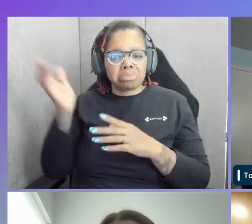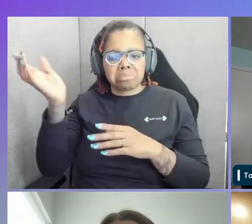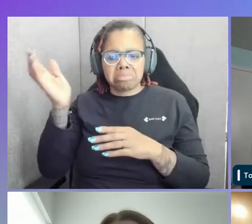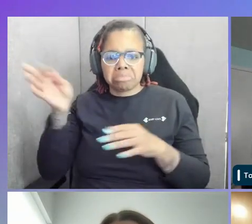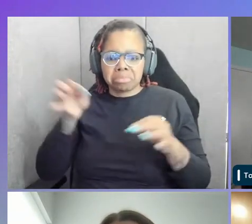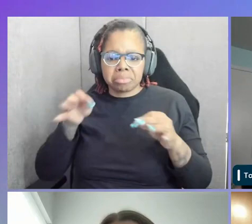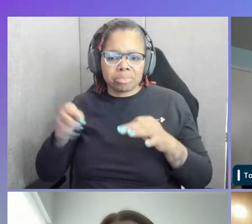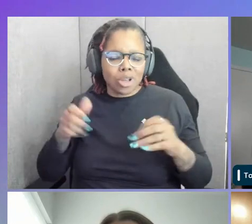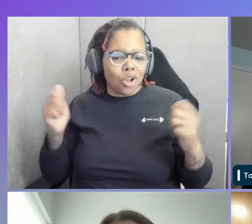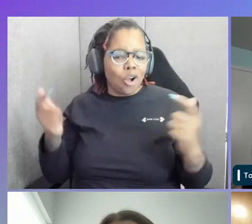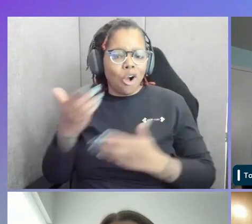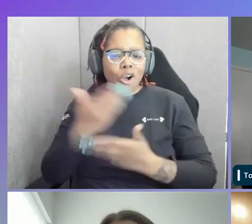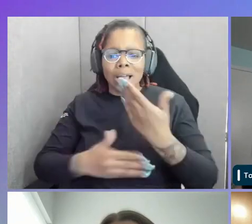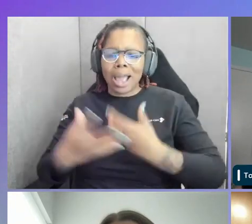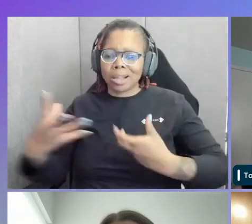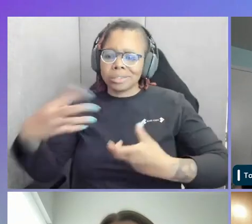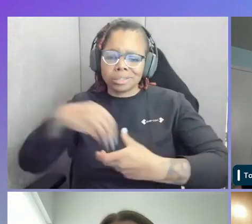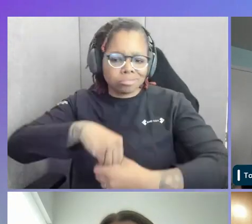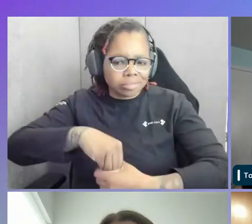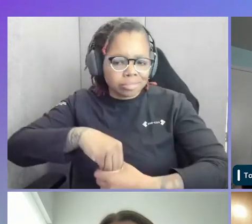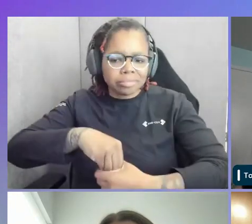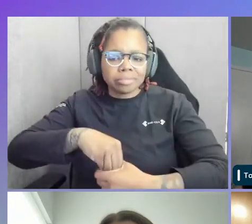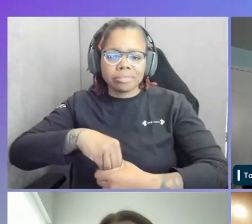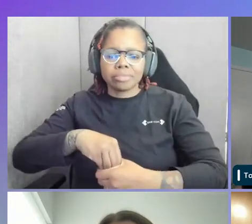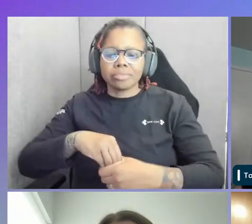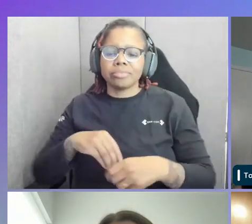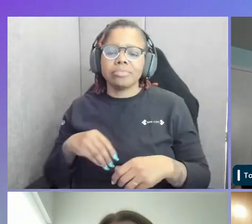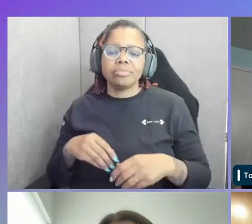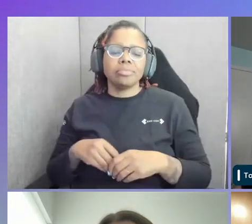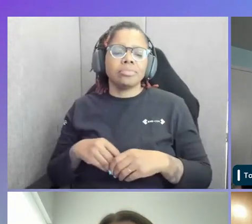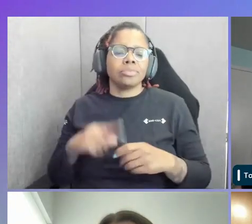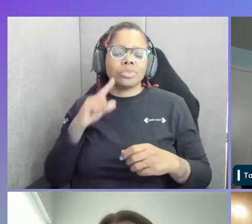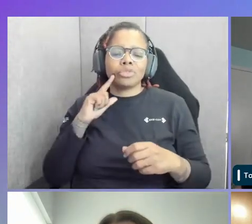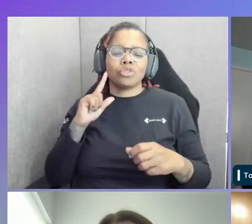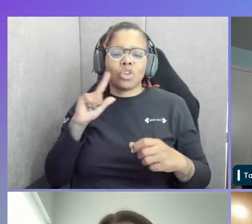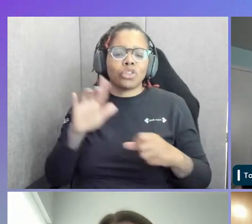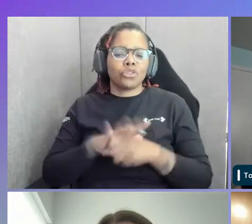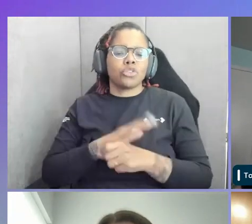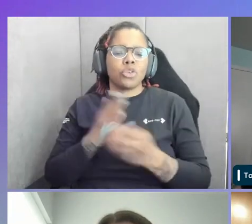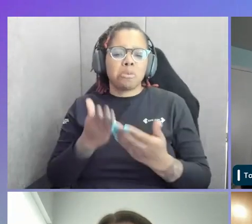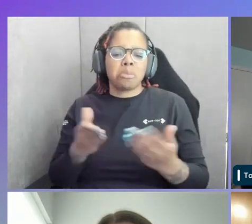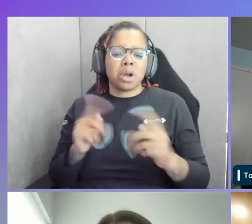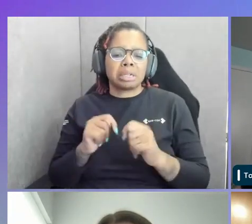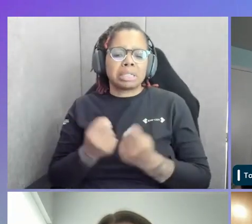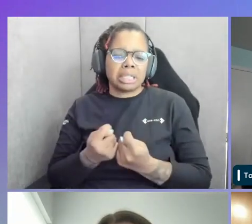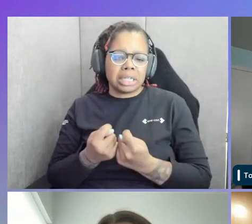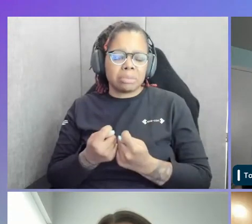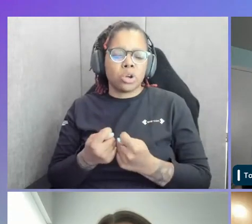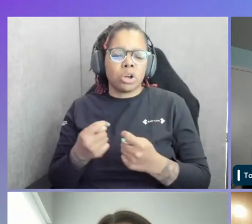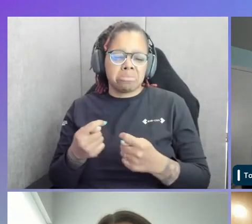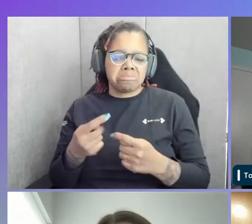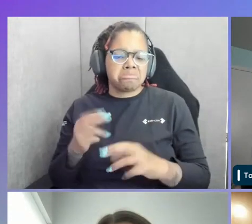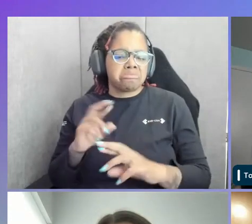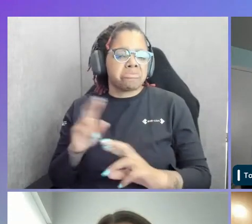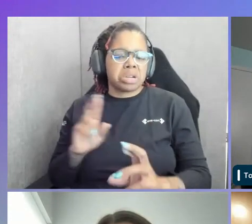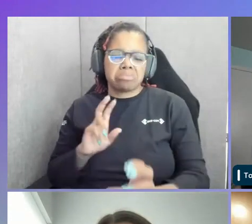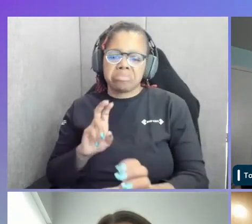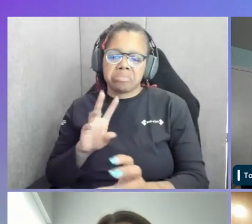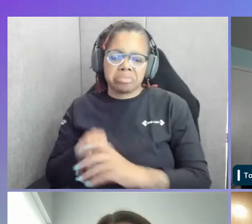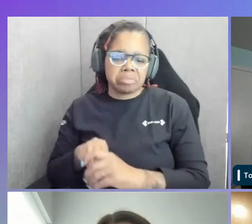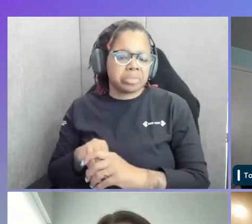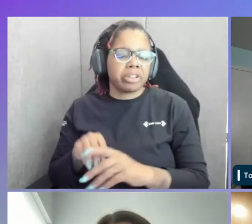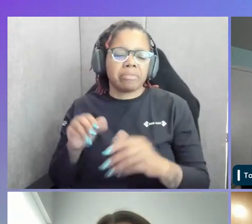hands on deck of having the full product team on board for accessibility, we also have designers